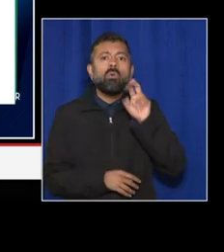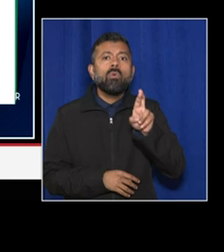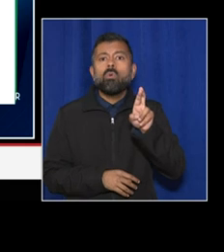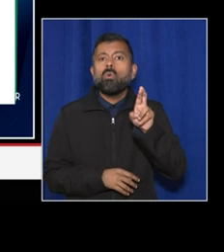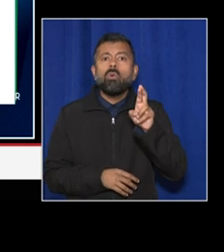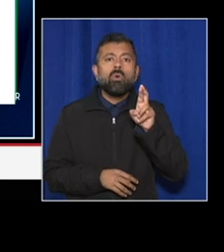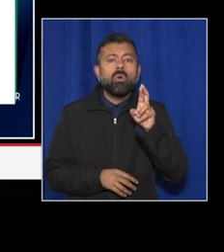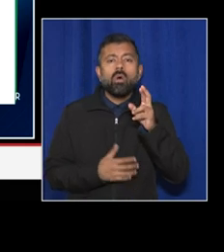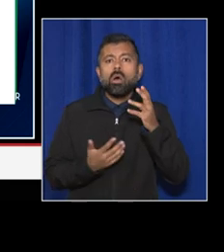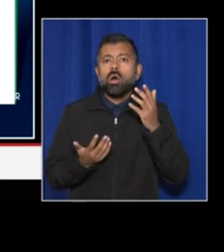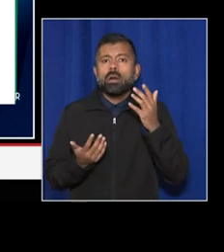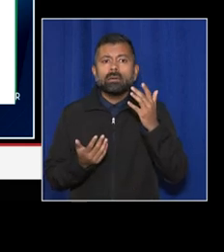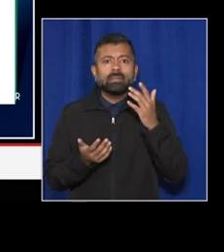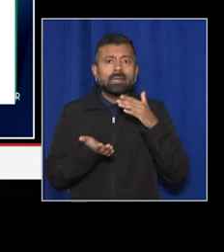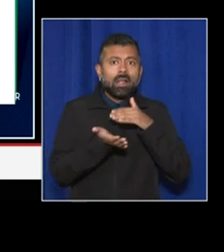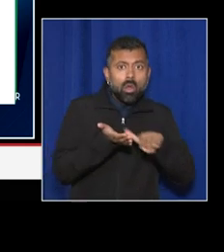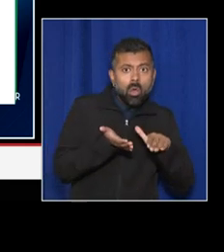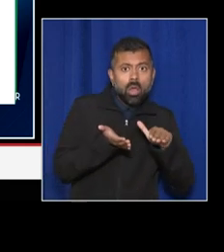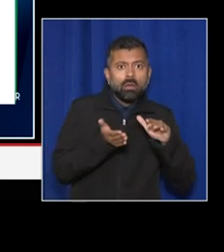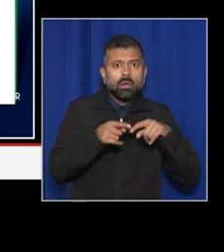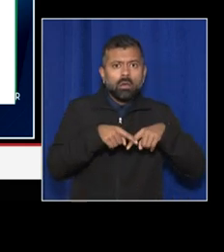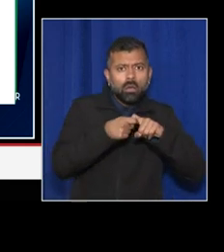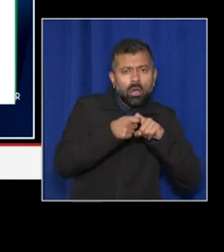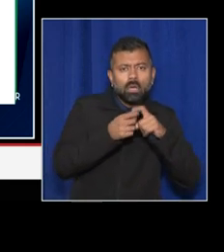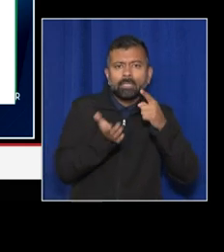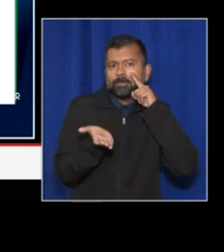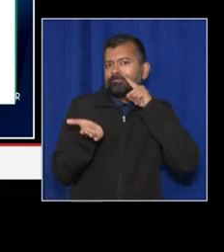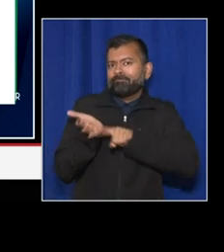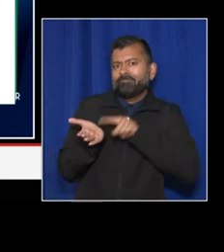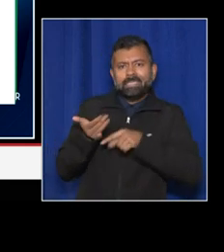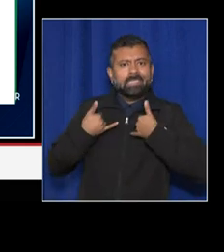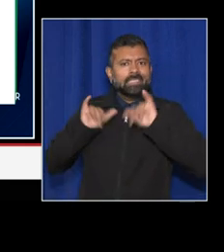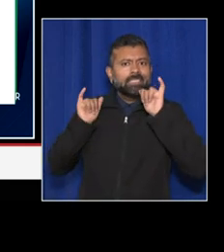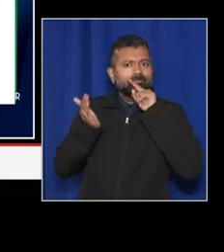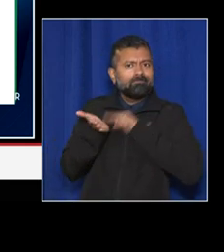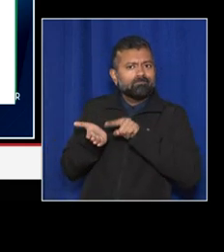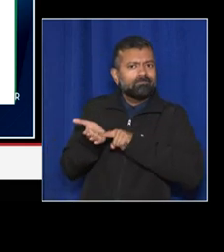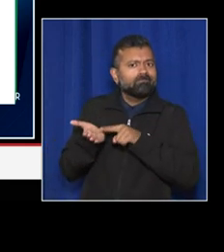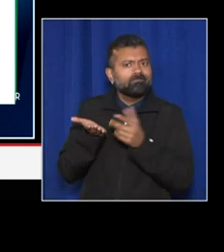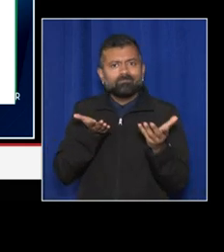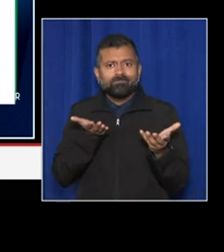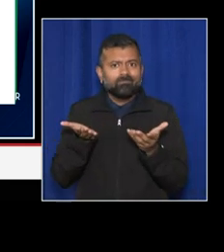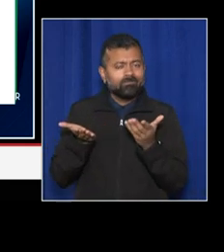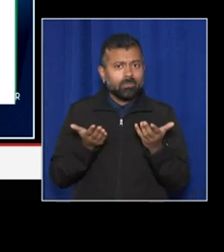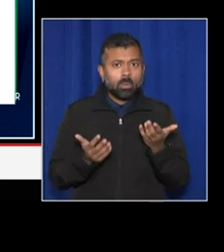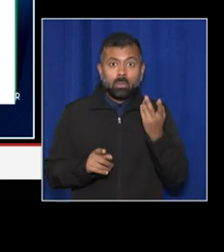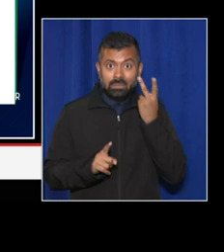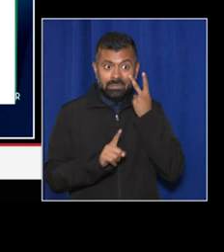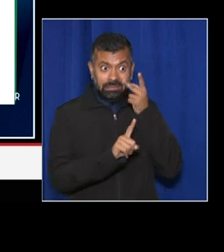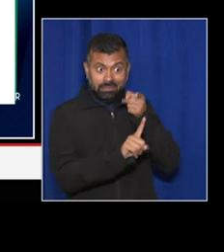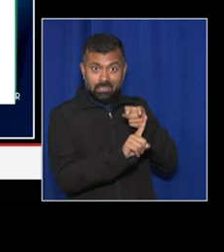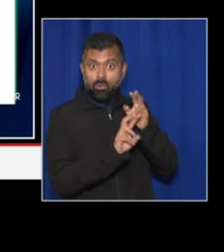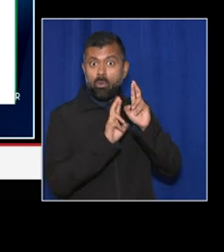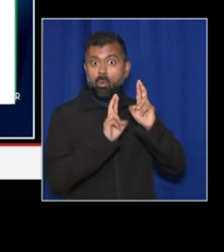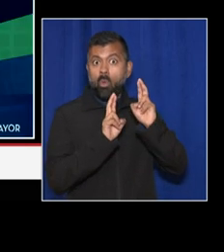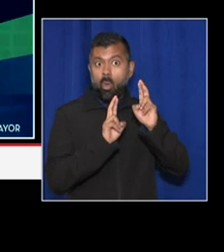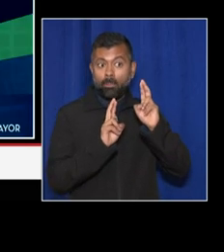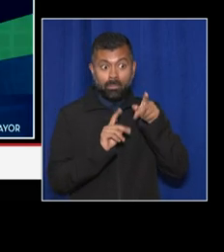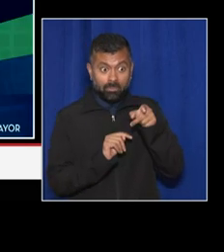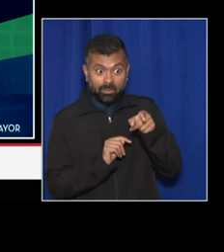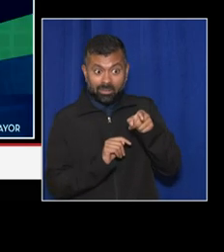So all of these things, or one of these things, could change the trajectory of the CFO's